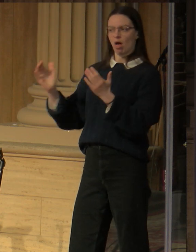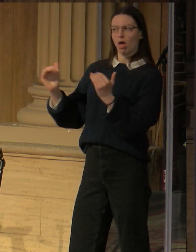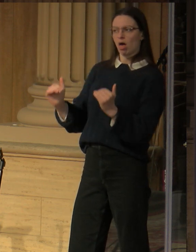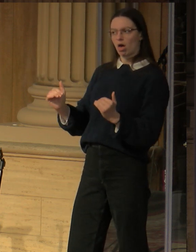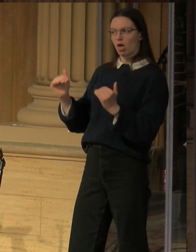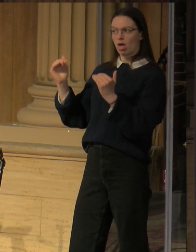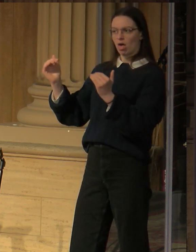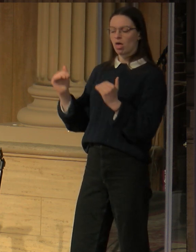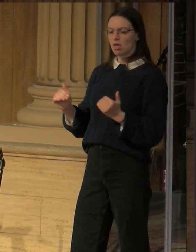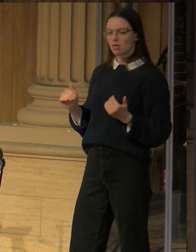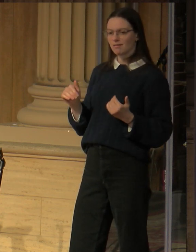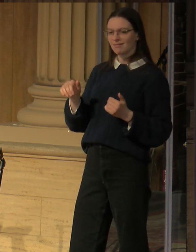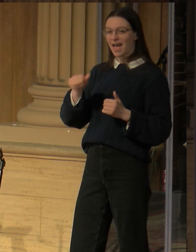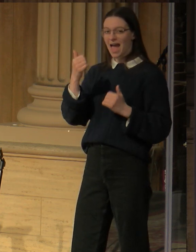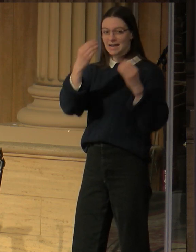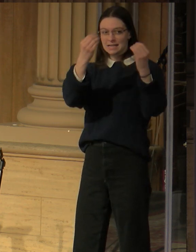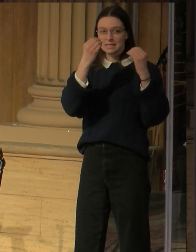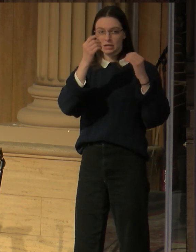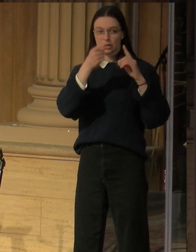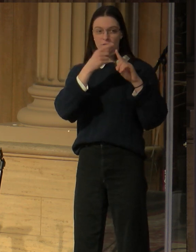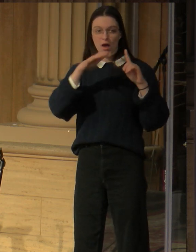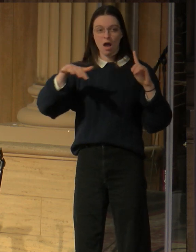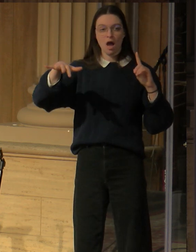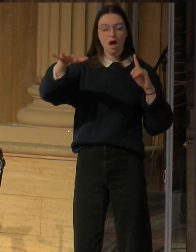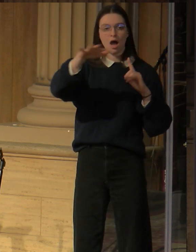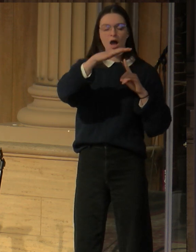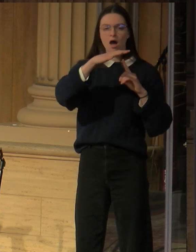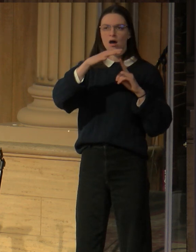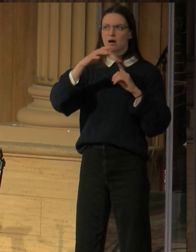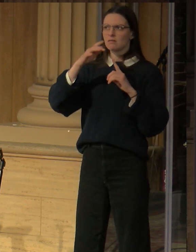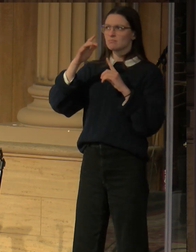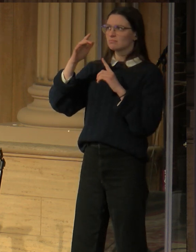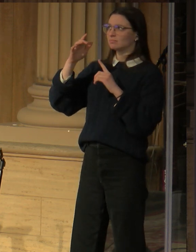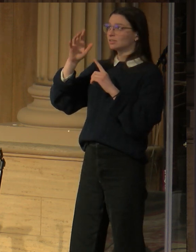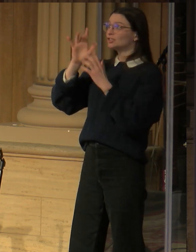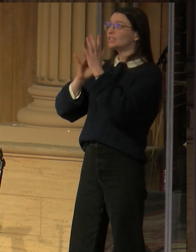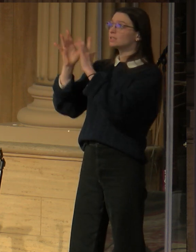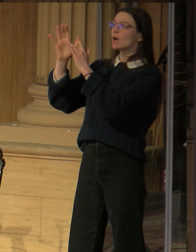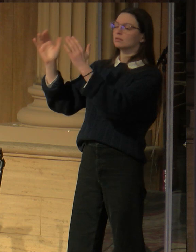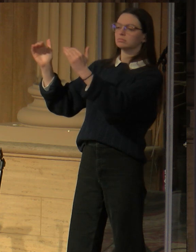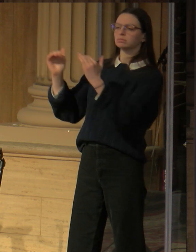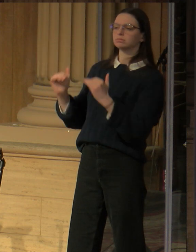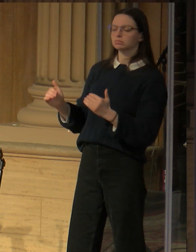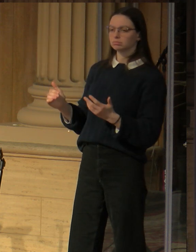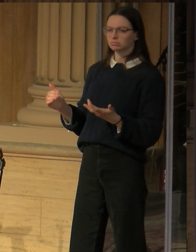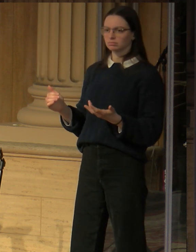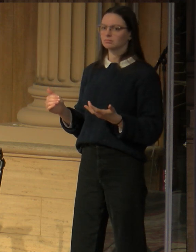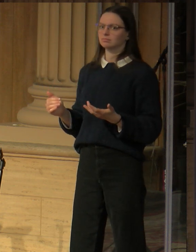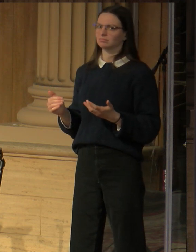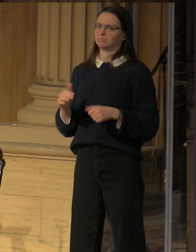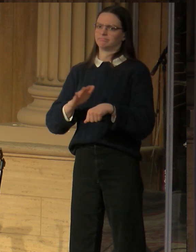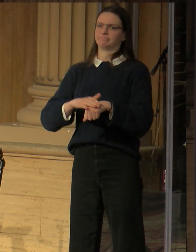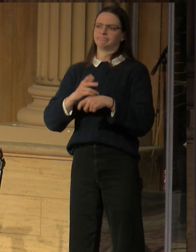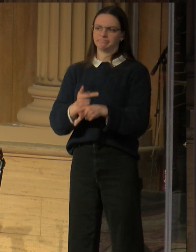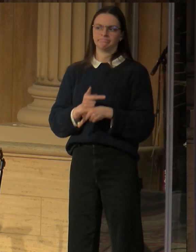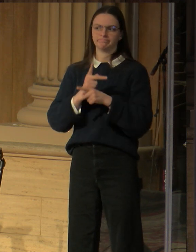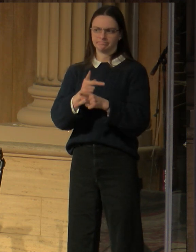Beware of any teaching that'll diminish that true relief that you once felt when you recognized that you were forgiven by Jesus.